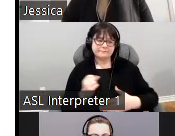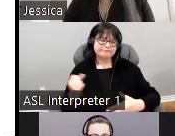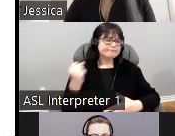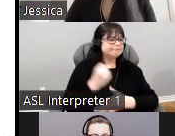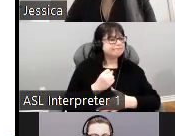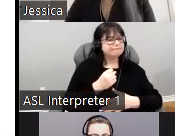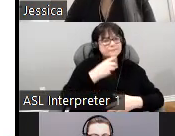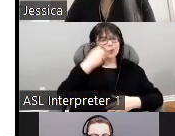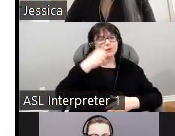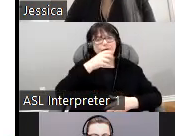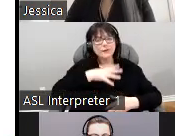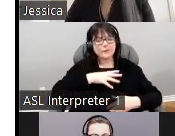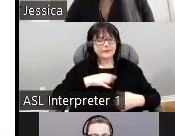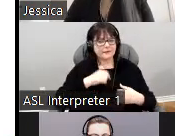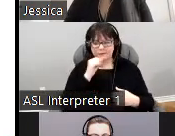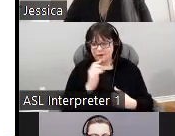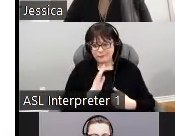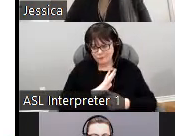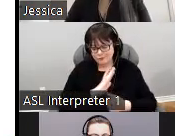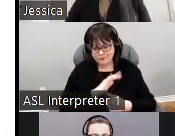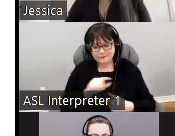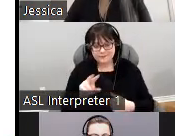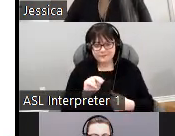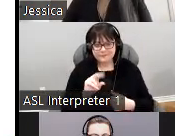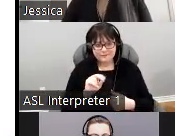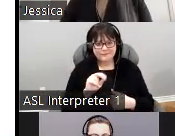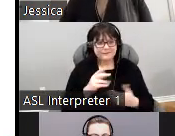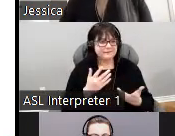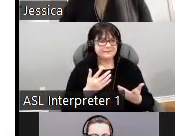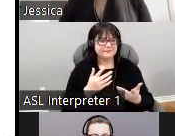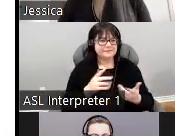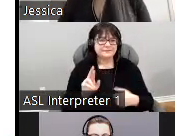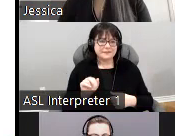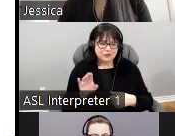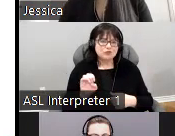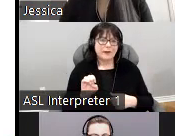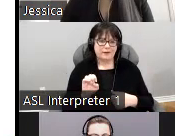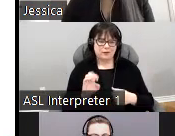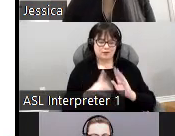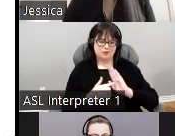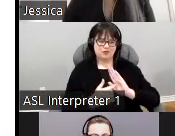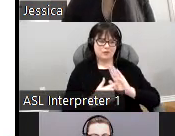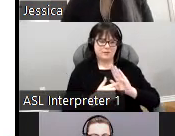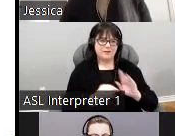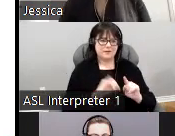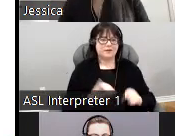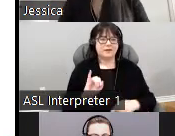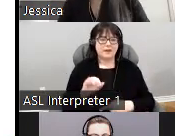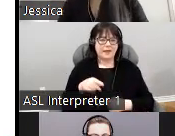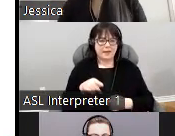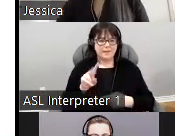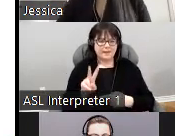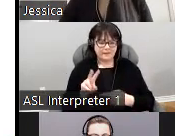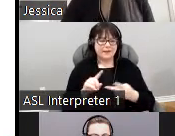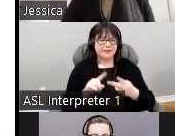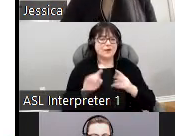So women 55+, they were rarely represented in these studies of intimate partner and family violence, and they were even